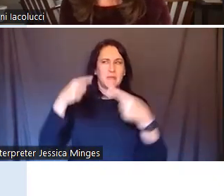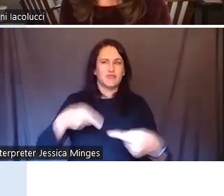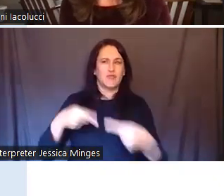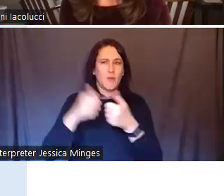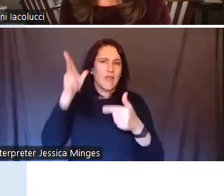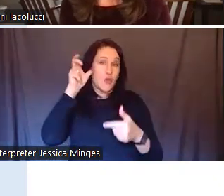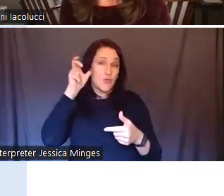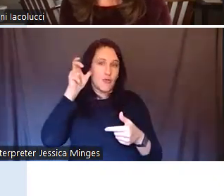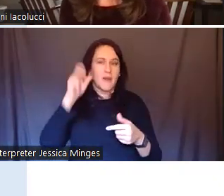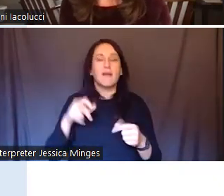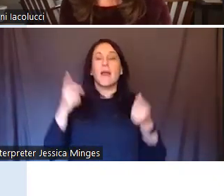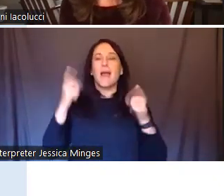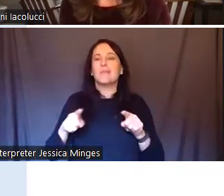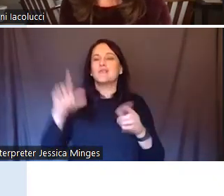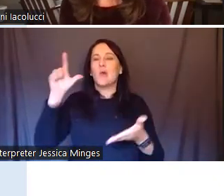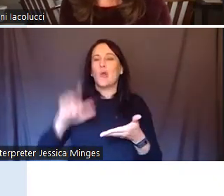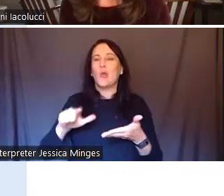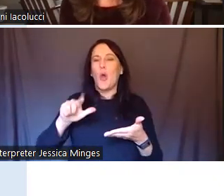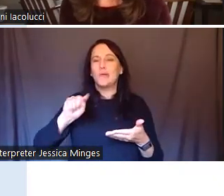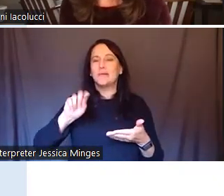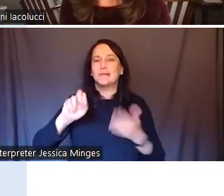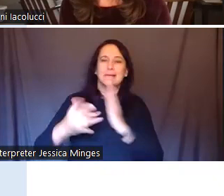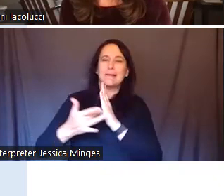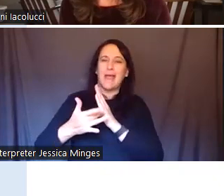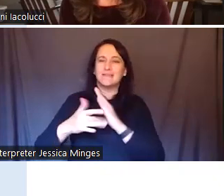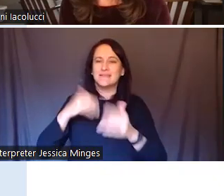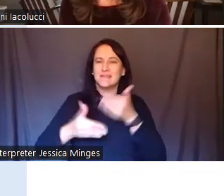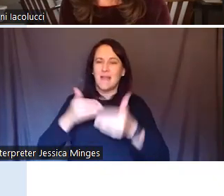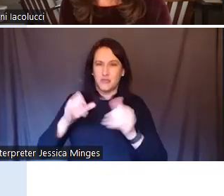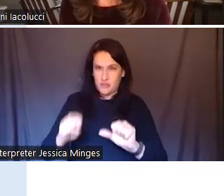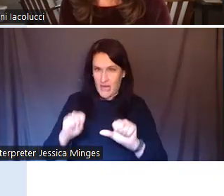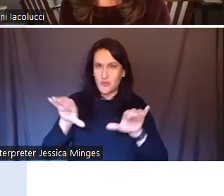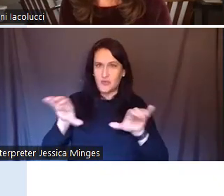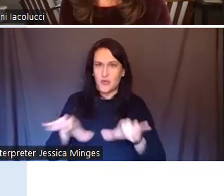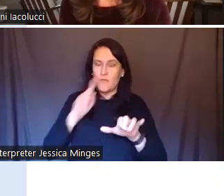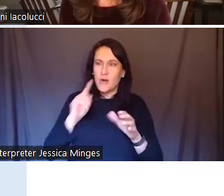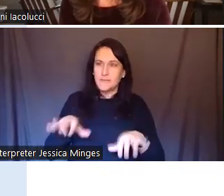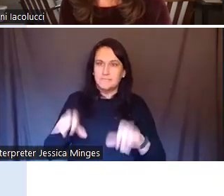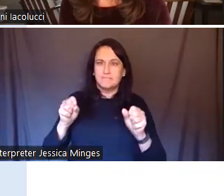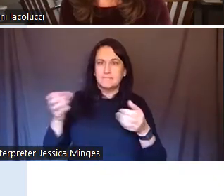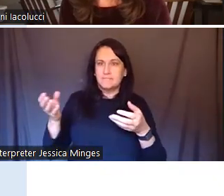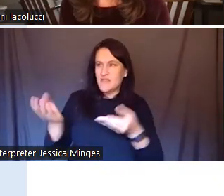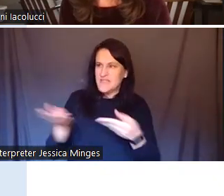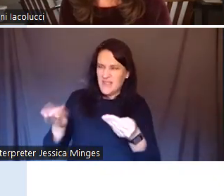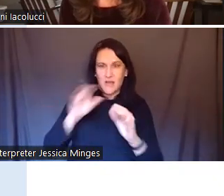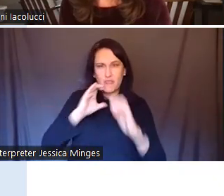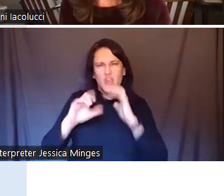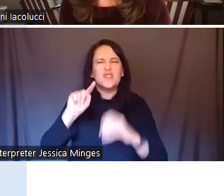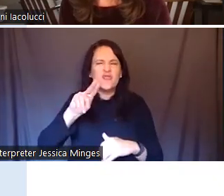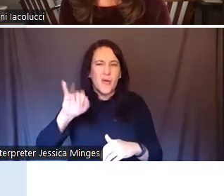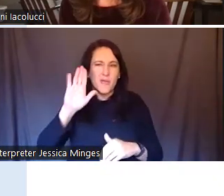there are some low-tech steps that you can take to facilitate communication. And Tony's going to be talking to you about